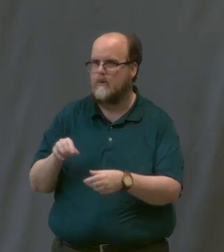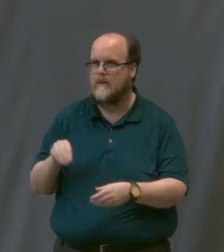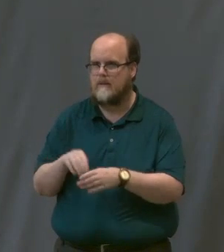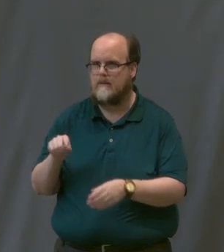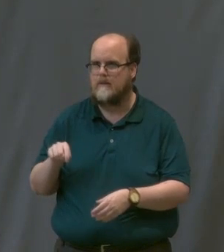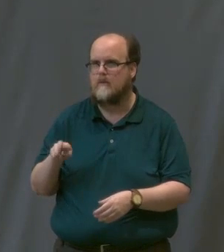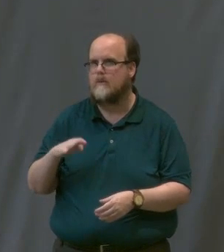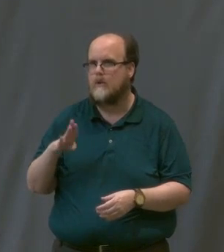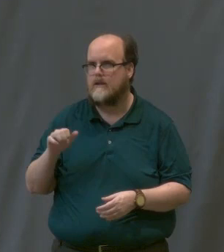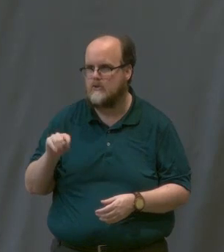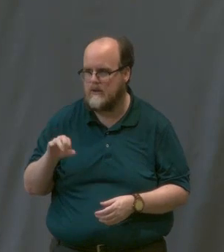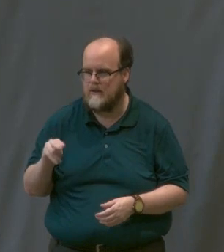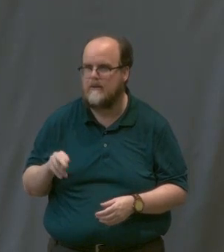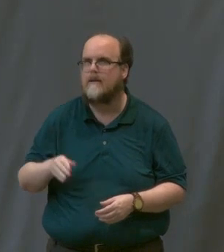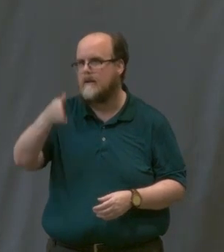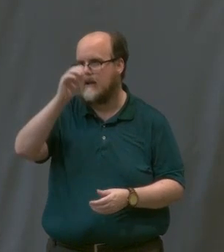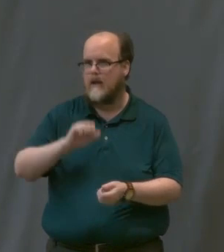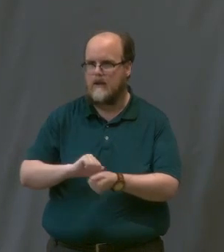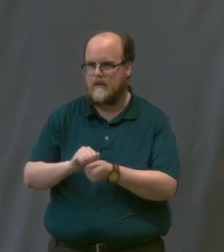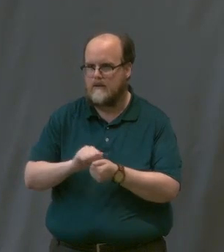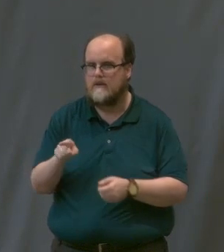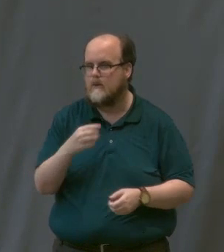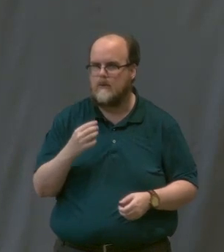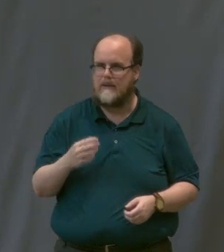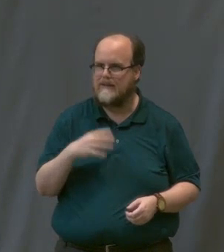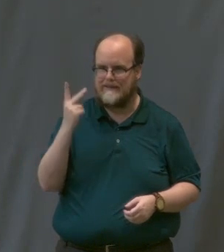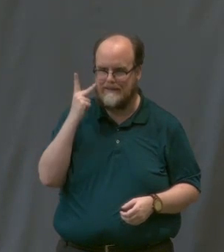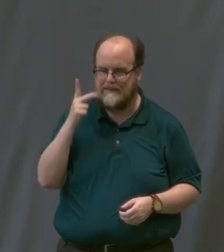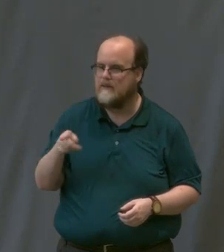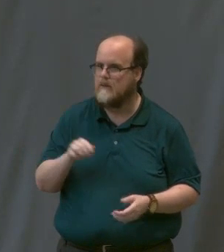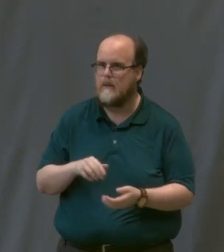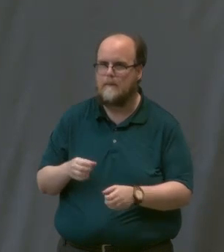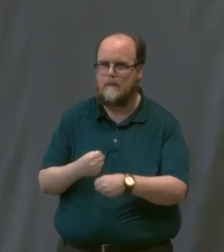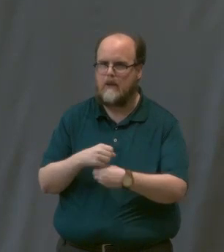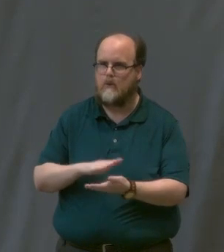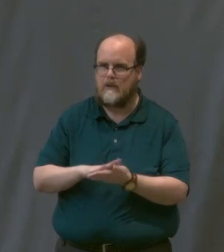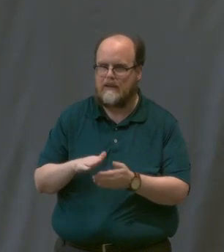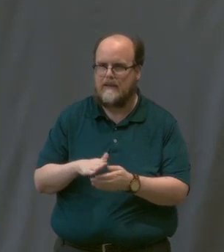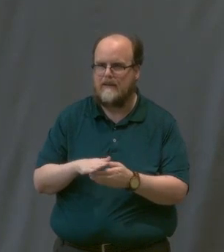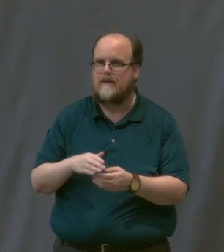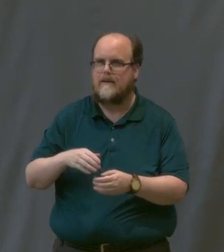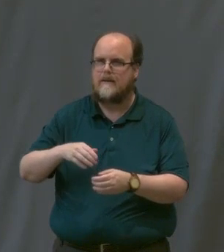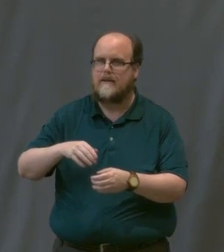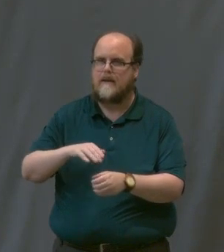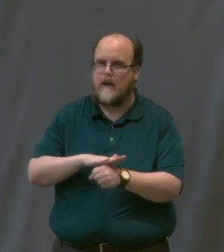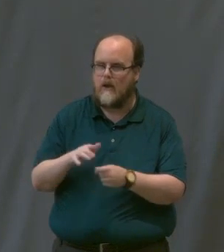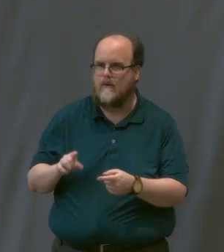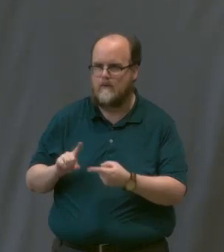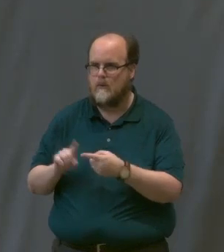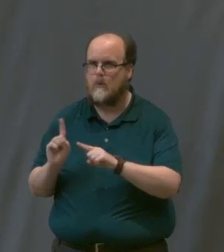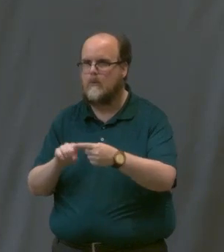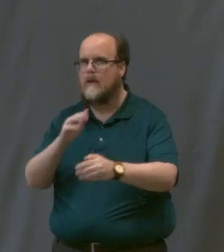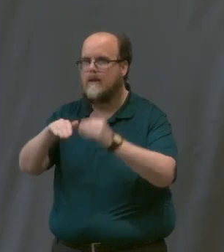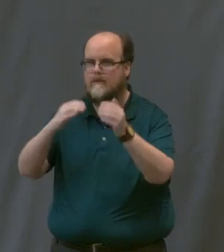going to scrub you by hand in person and see if he can get you clean enough. If he can get you clean enough, then you're going to be allowed to go into